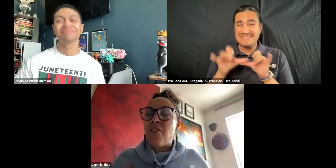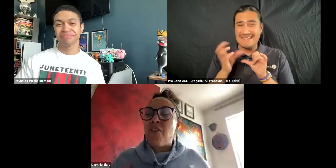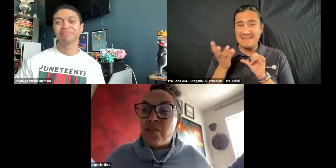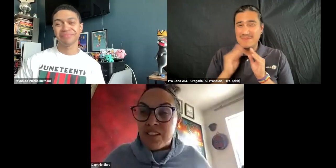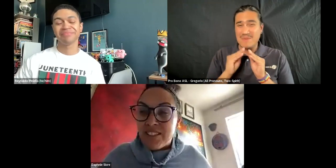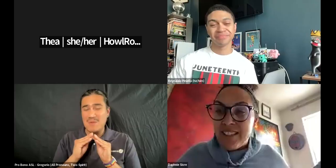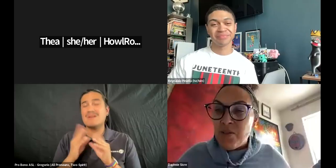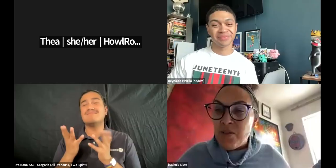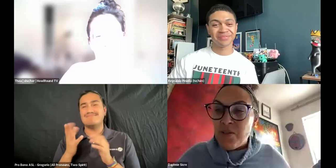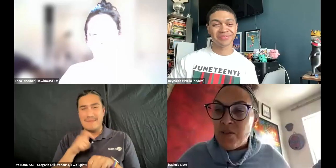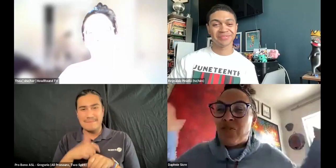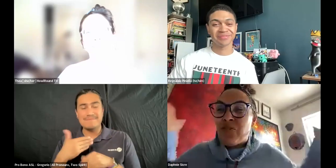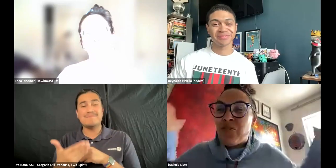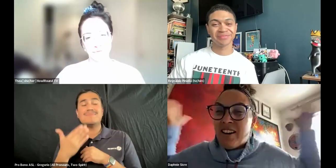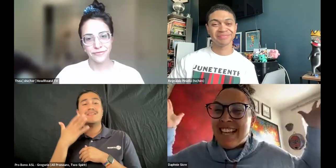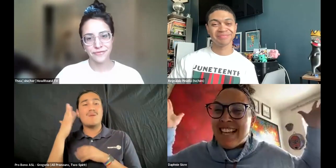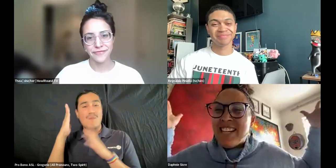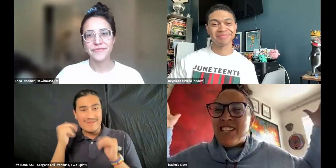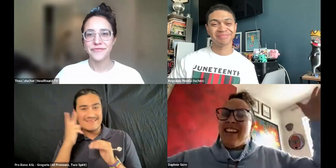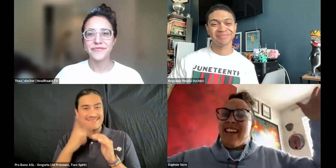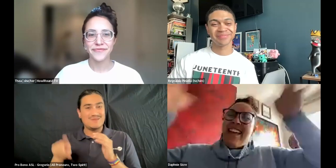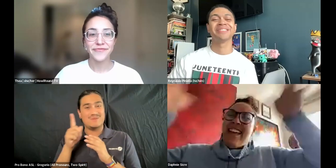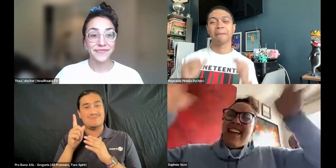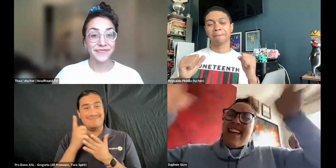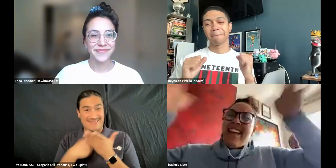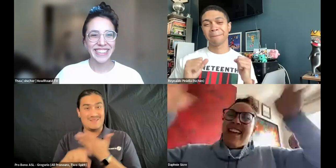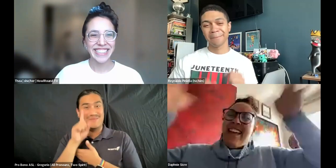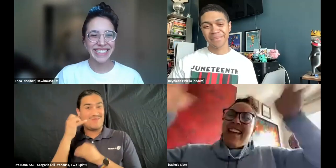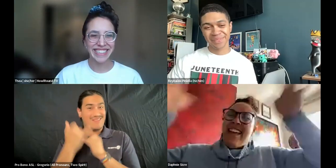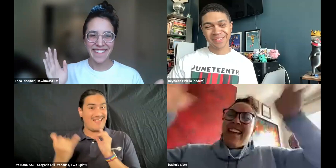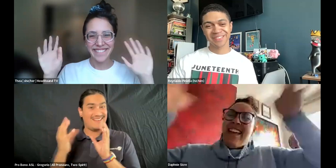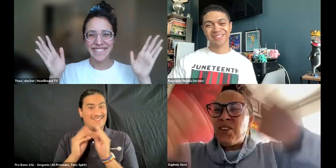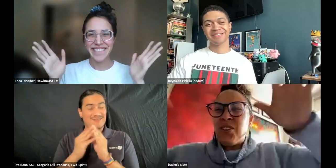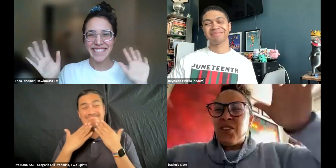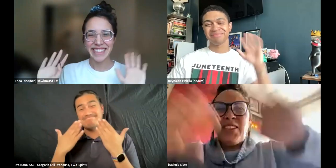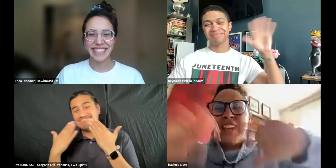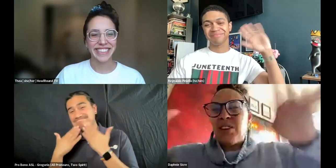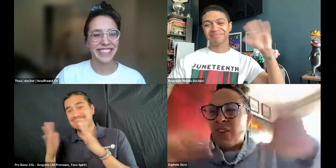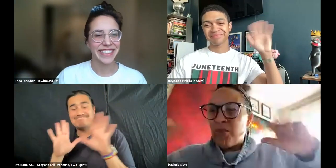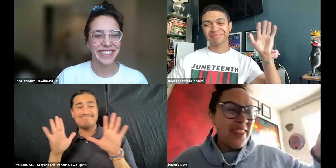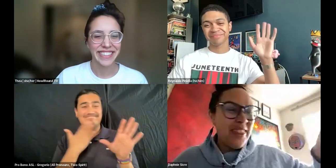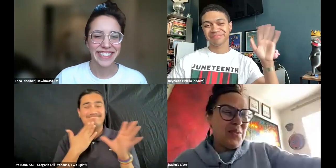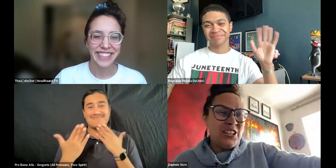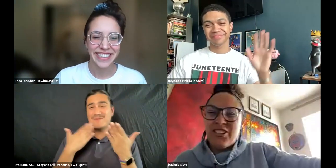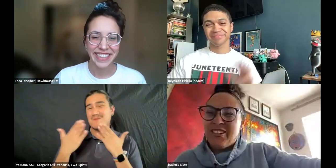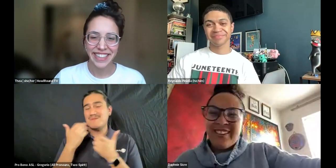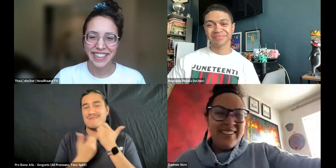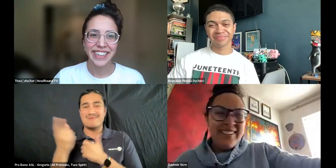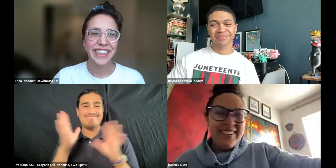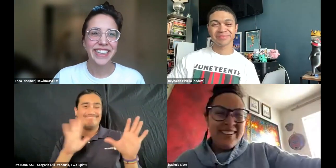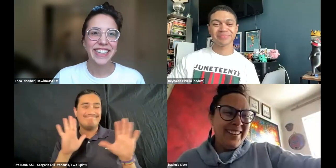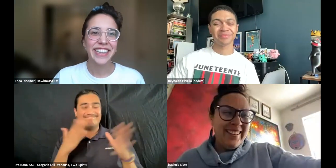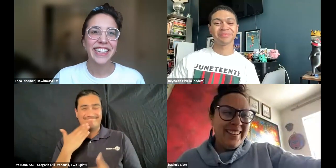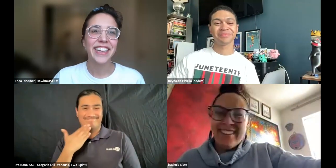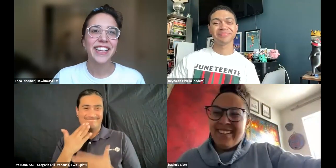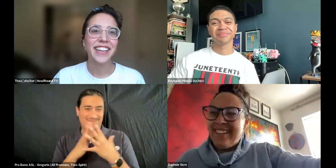bit longer. And hopefully I'll see you all next week for last session. Thank you. Thank you. Thank you. Thank you. Thank you, everyone. Thank you so